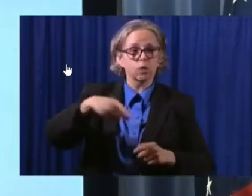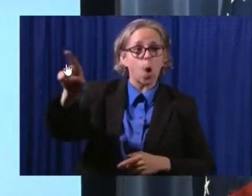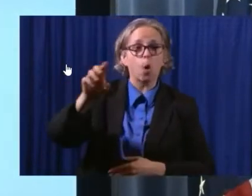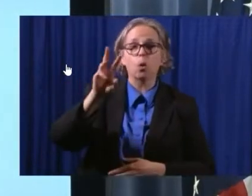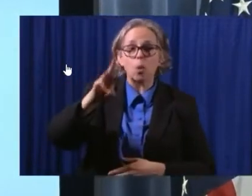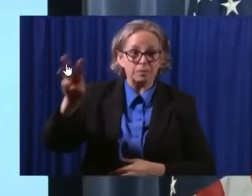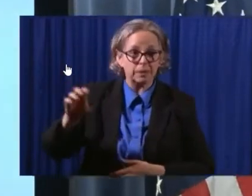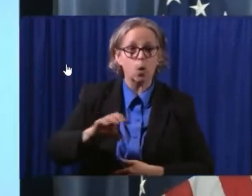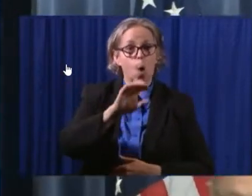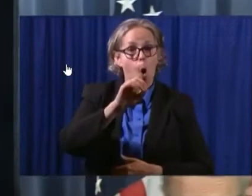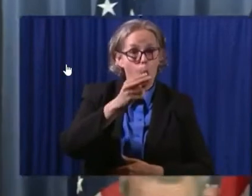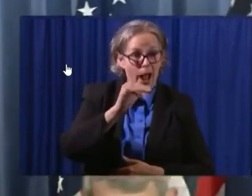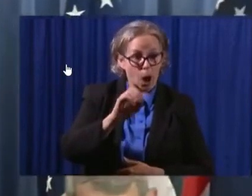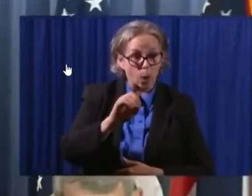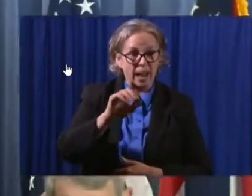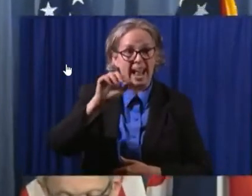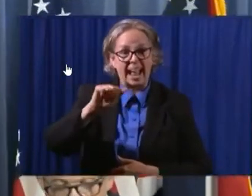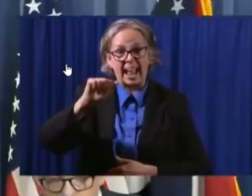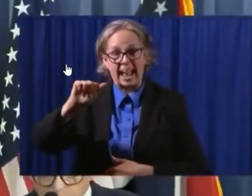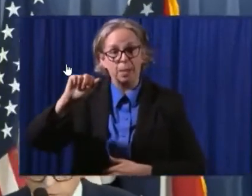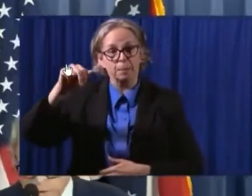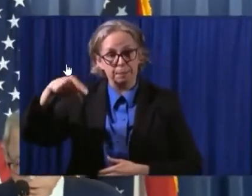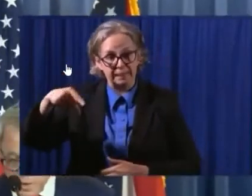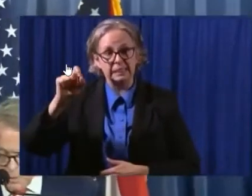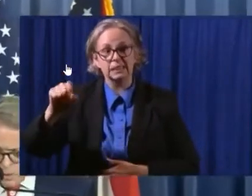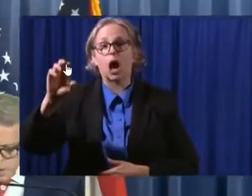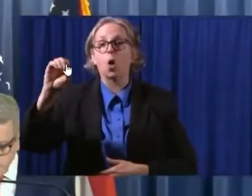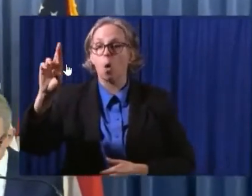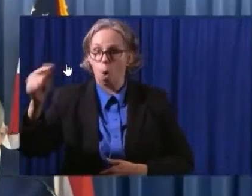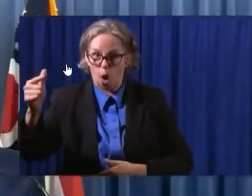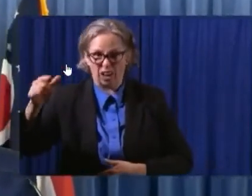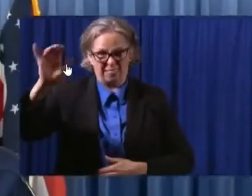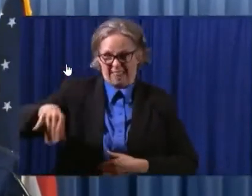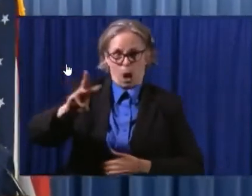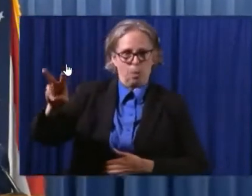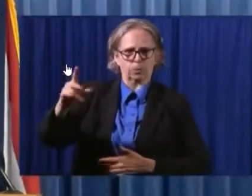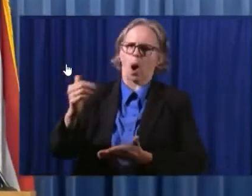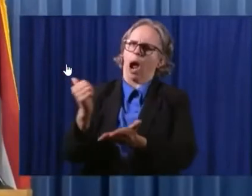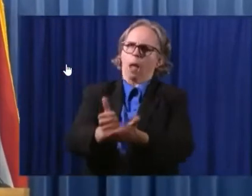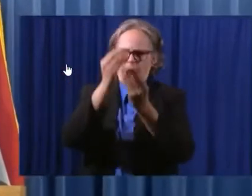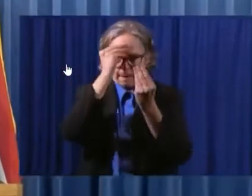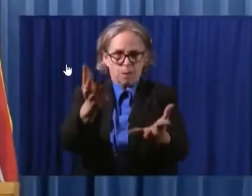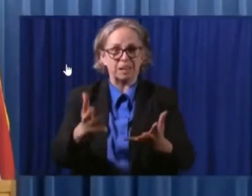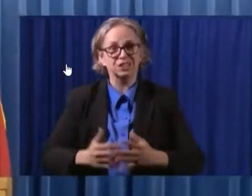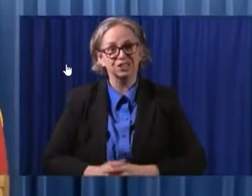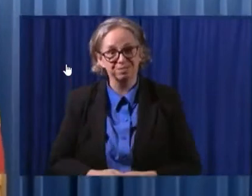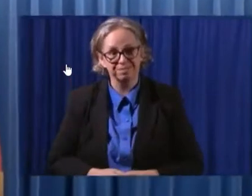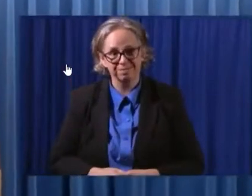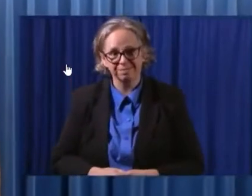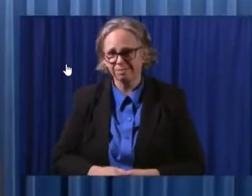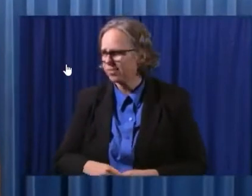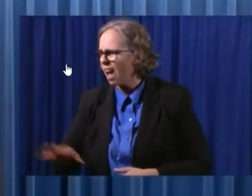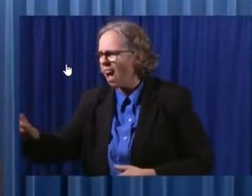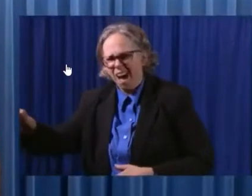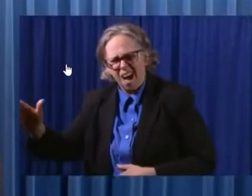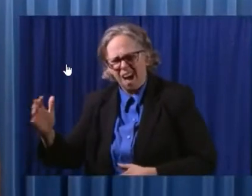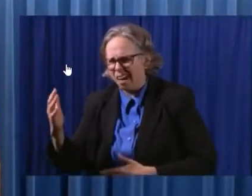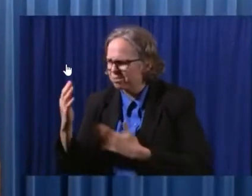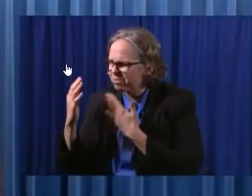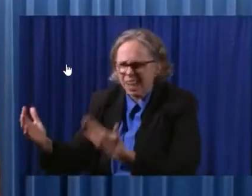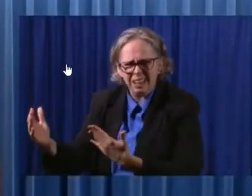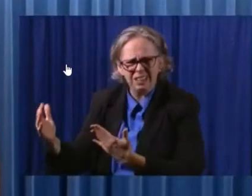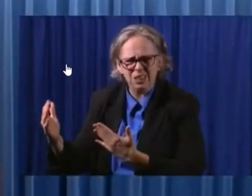Well, Doctor, thank you. That's all great advice. And again, I won't try to summarize it, but I guess one of the things